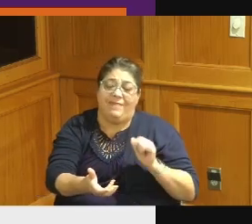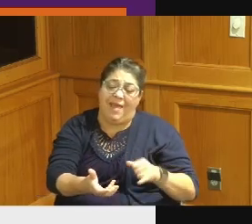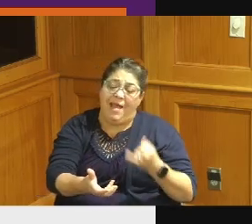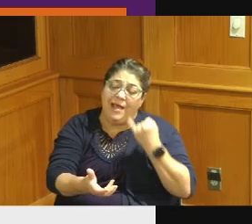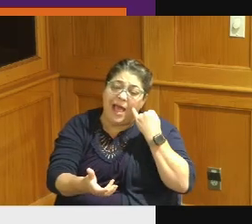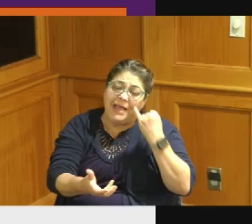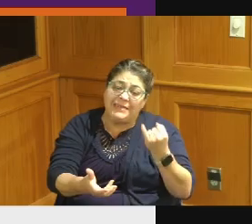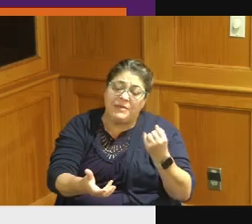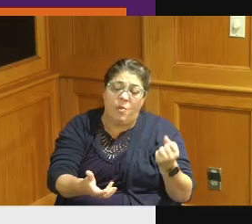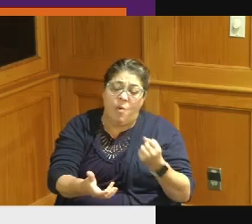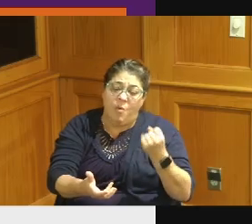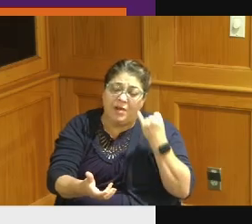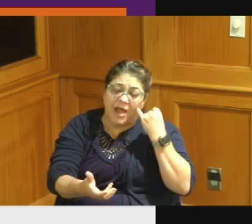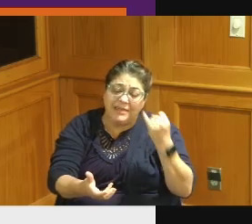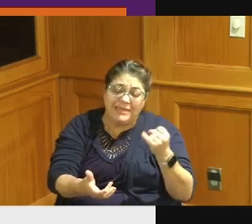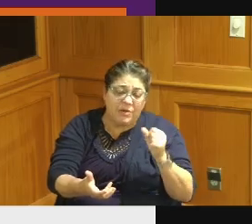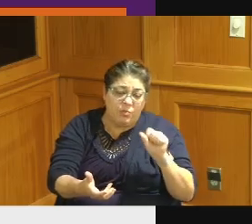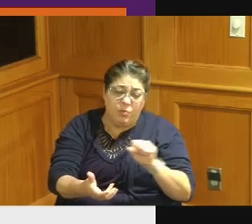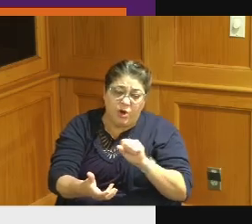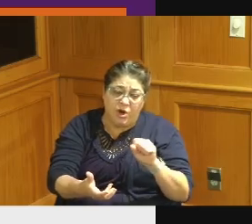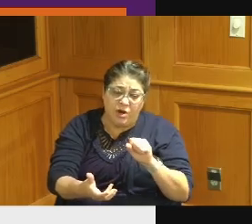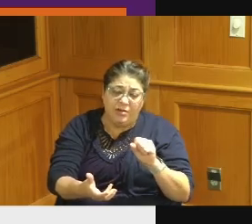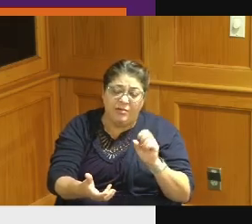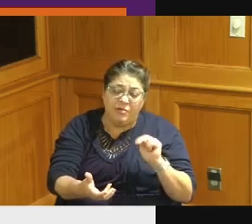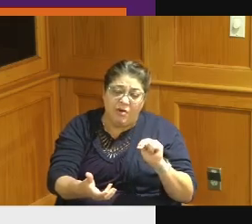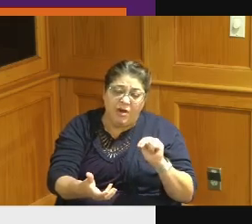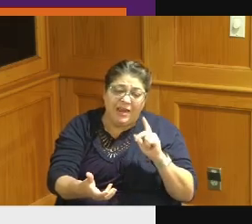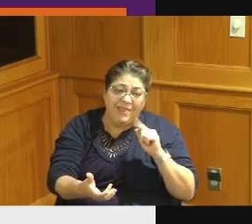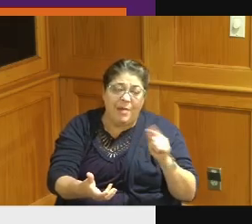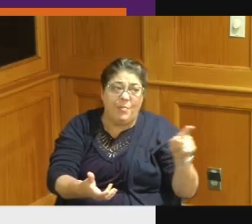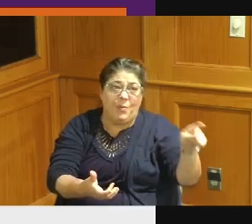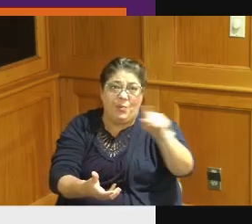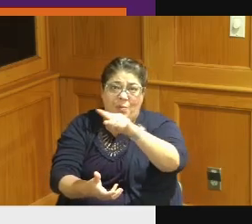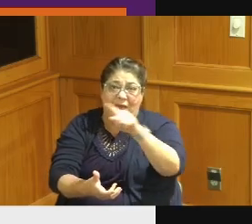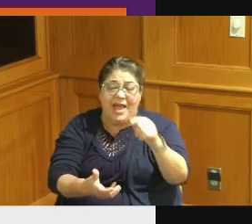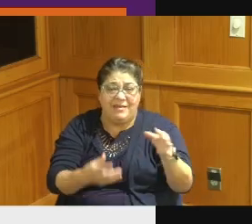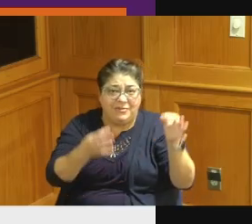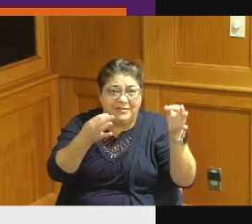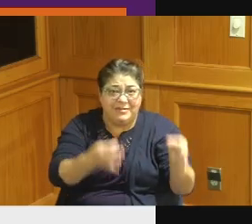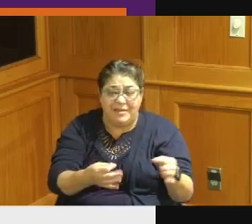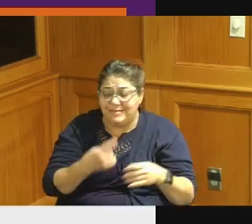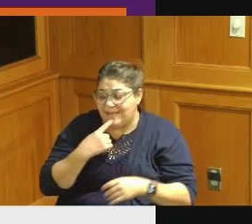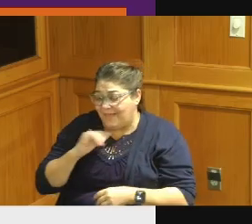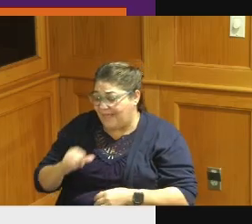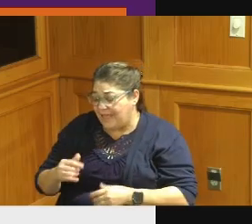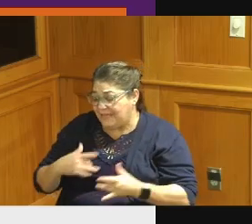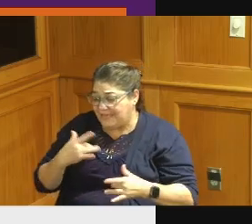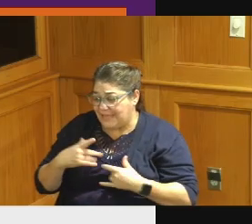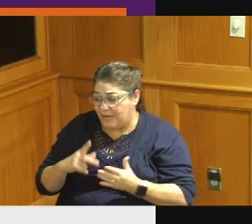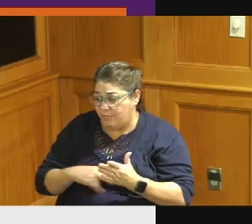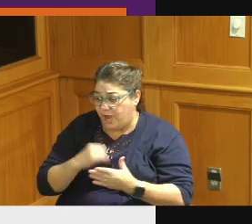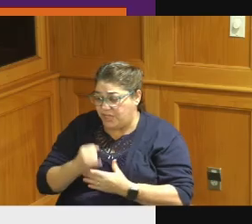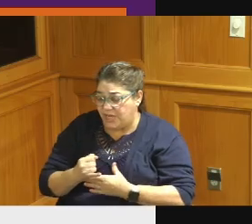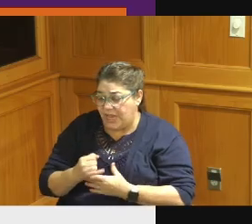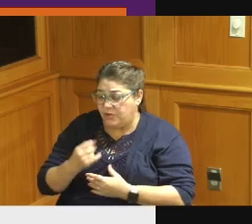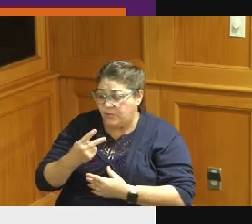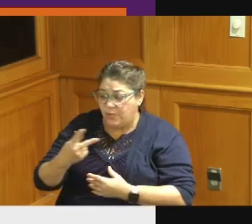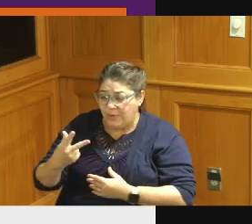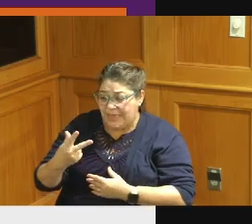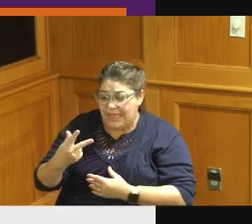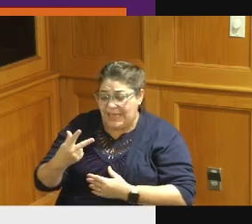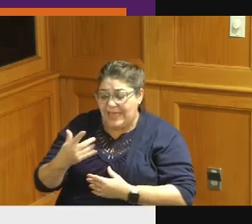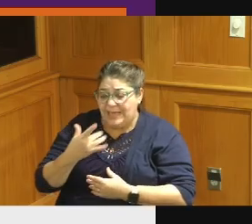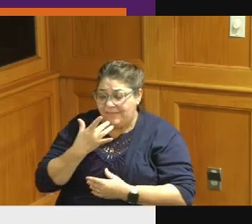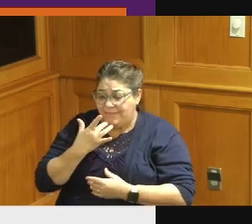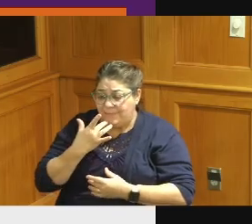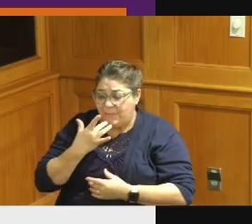until the end of the year, but we may want to come together and say, hey, we've got a really exciting project. 2 or 3 really exciting projects. We've got to use all these